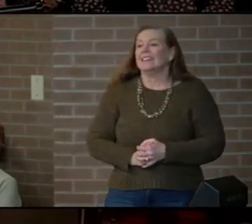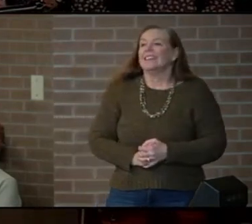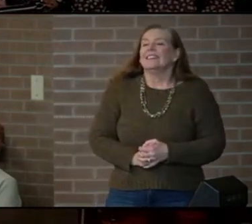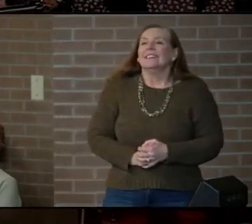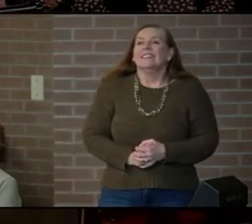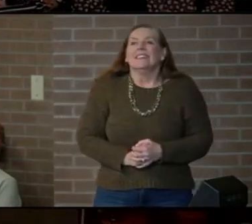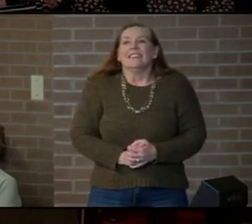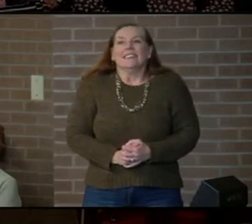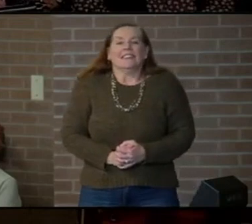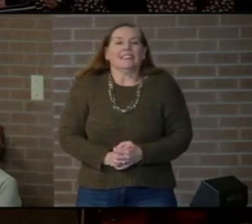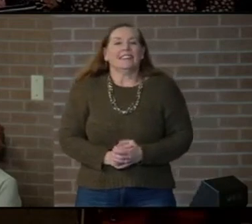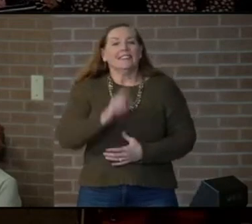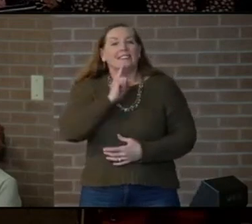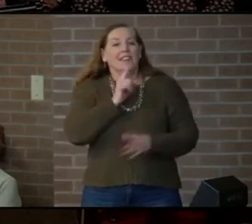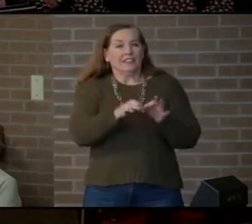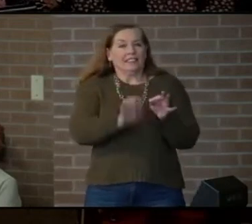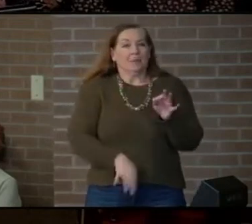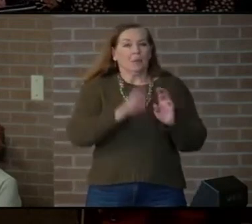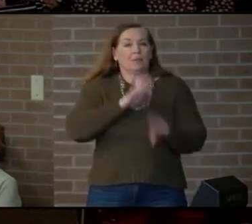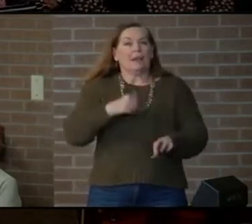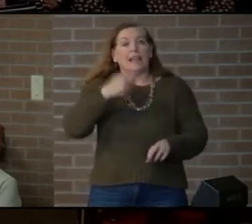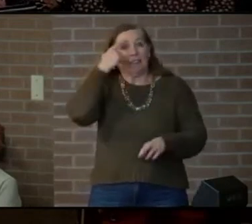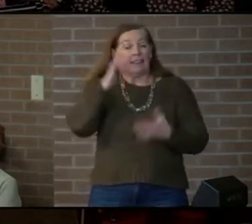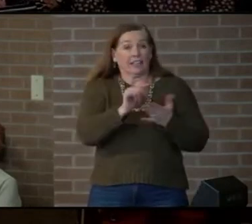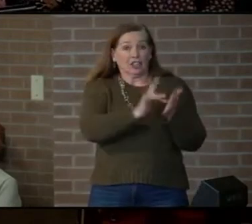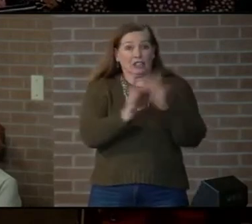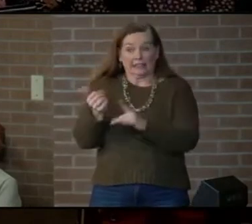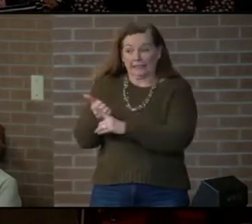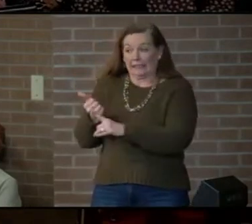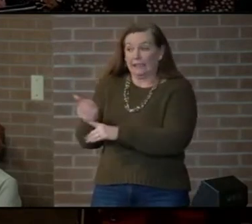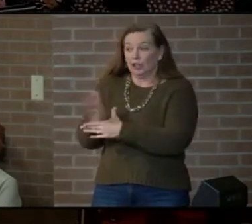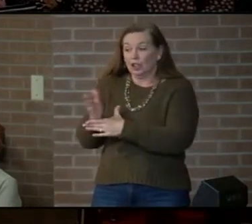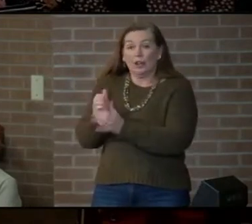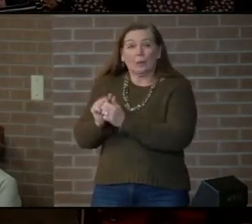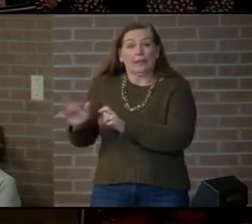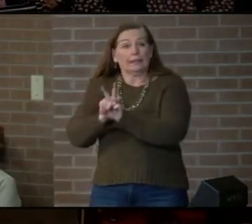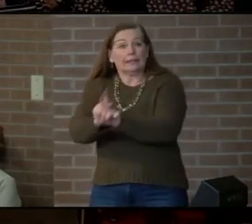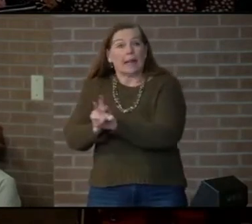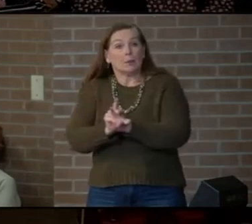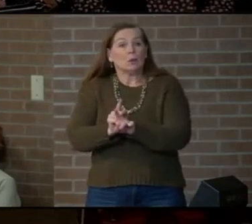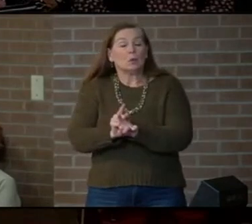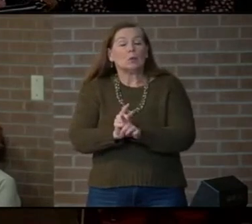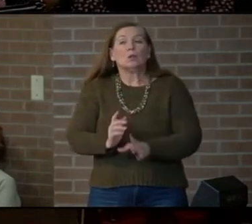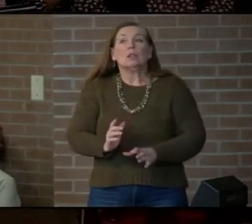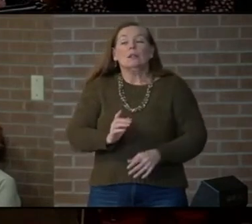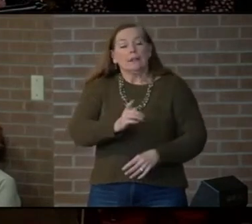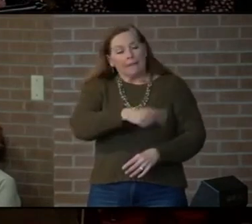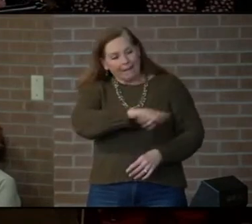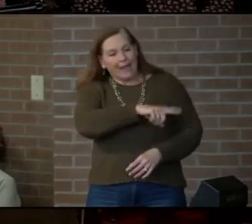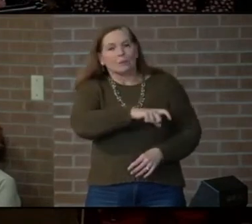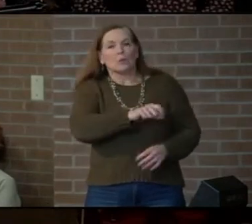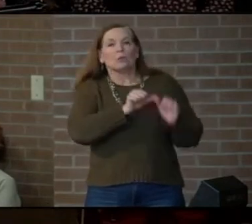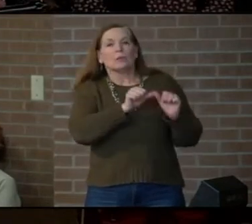In this very simple response, I think that Jesus was actually sharing with his disciples that they were to